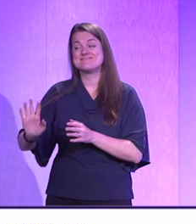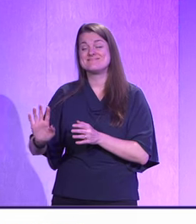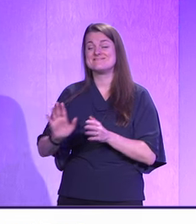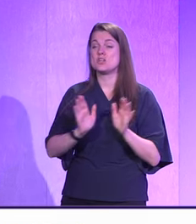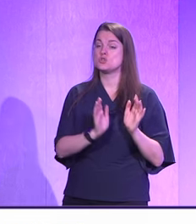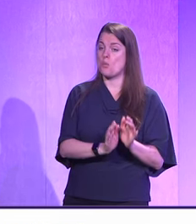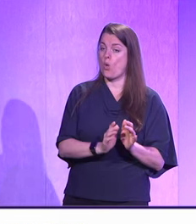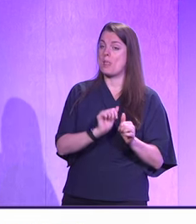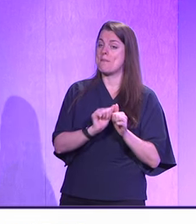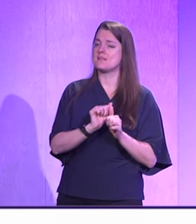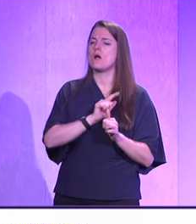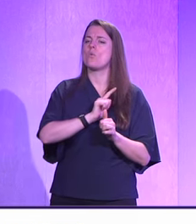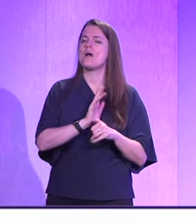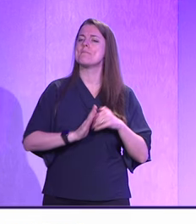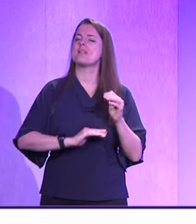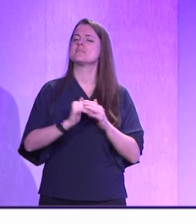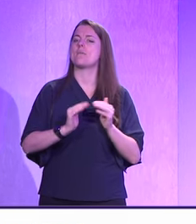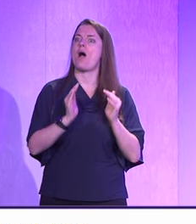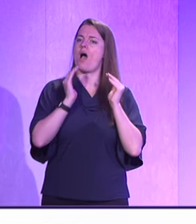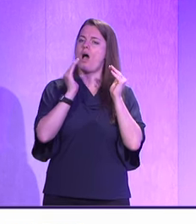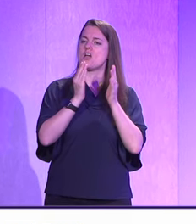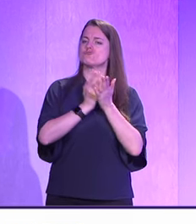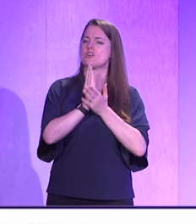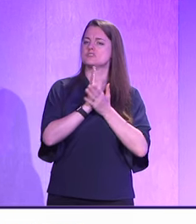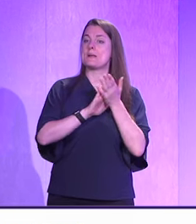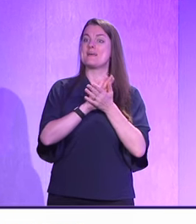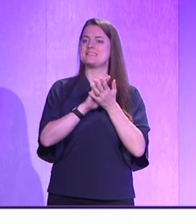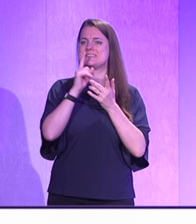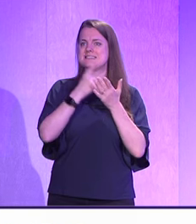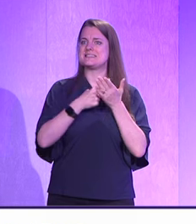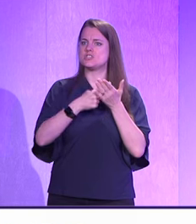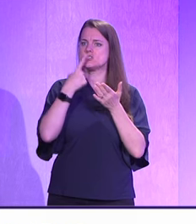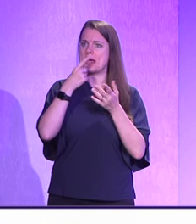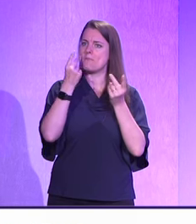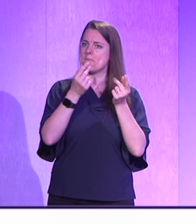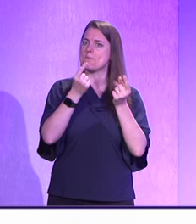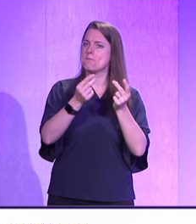And we want small teams because then we get higher trust, and with higher trust, we can make decisions more quickly.